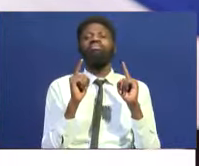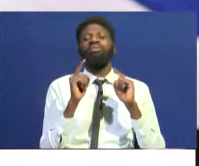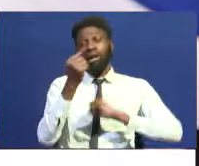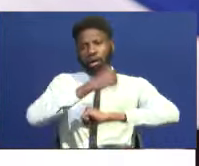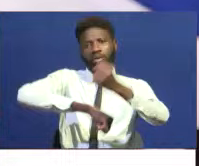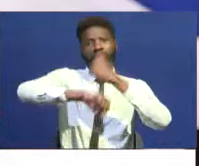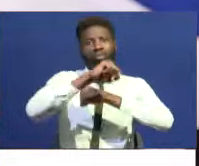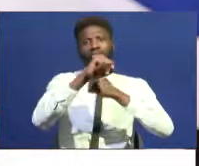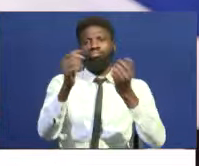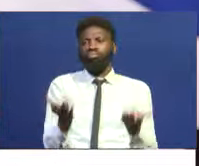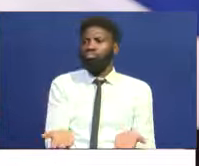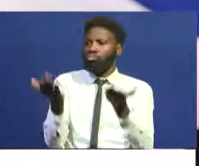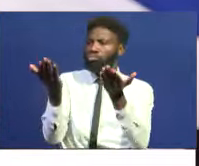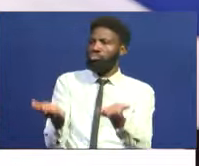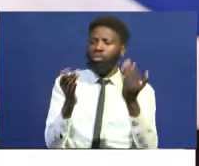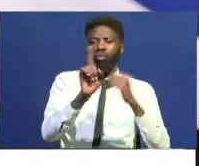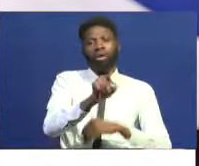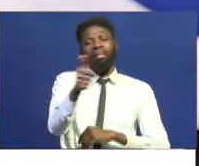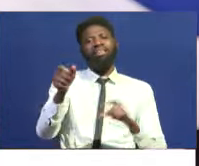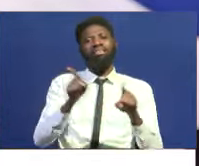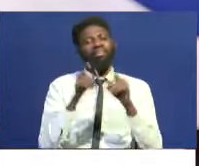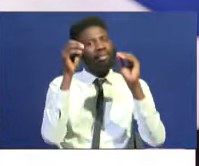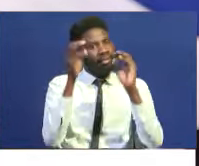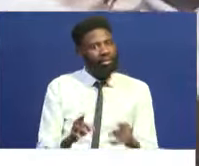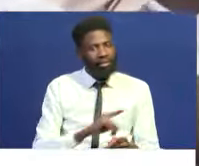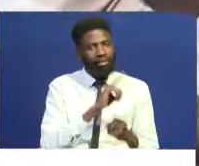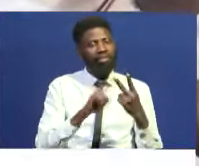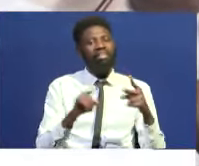up like a teacher, like a pastor